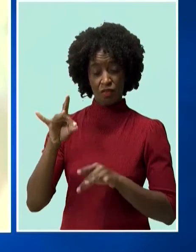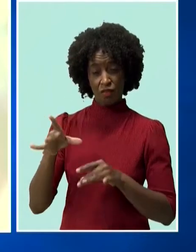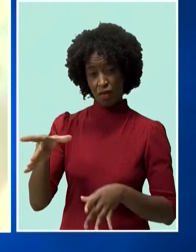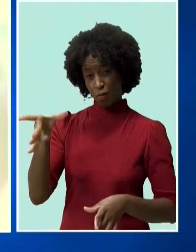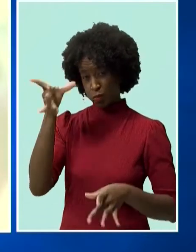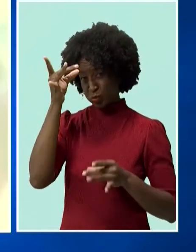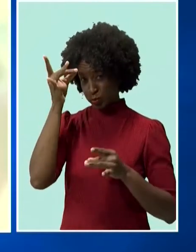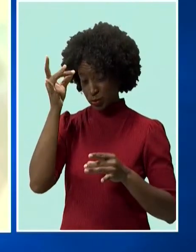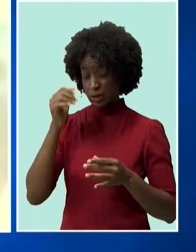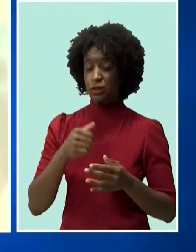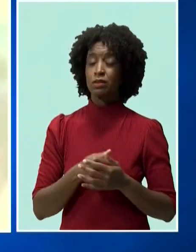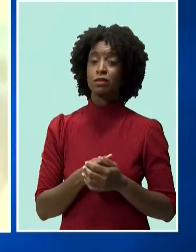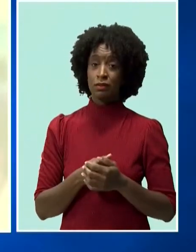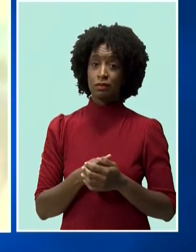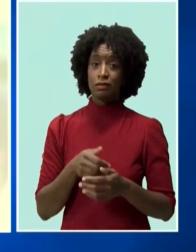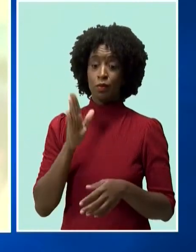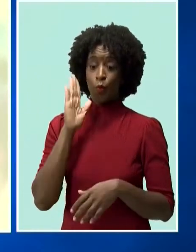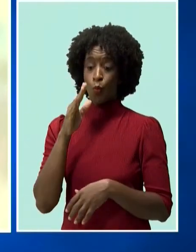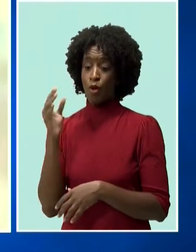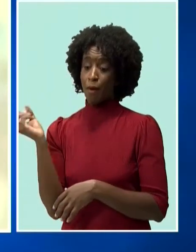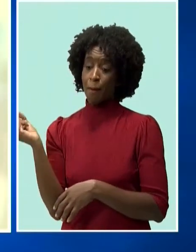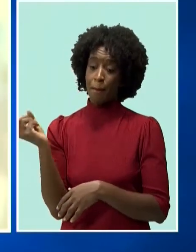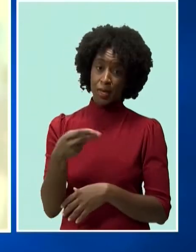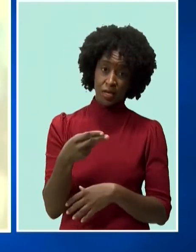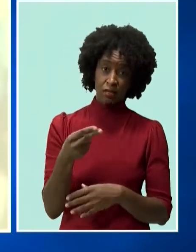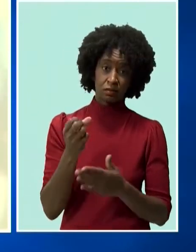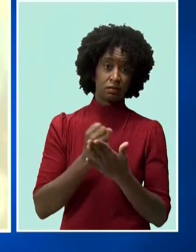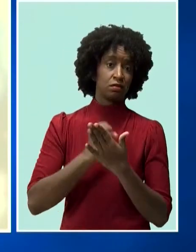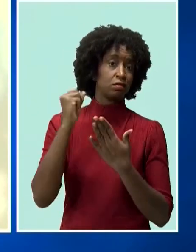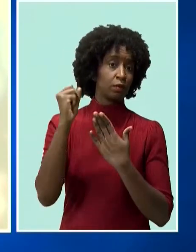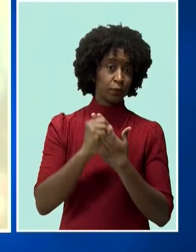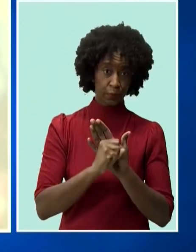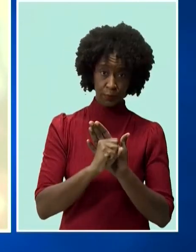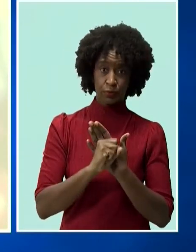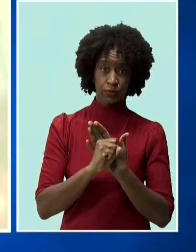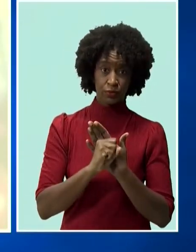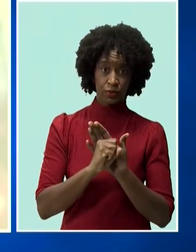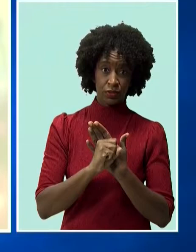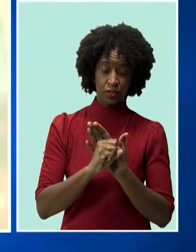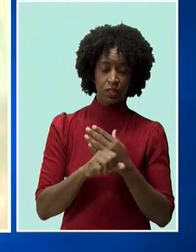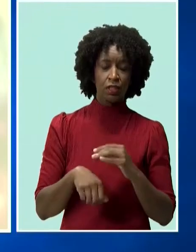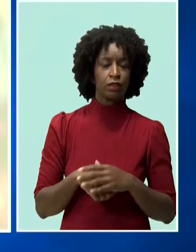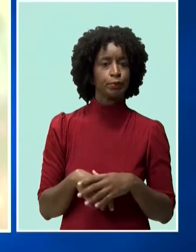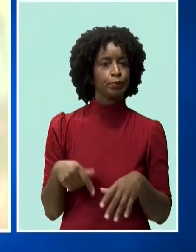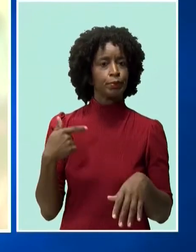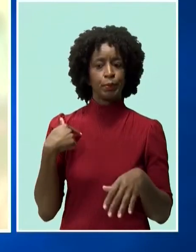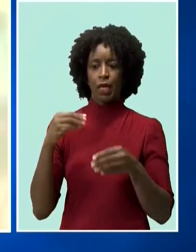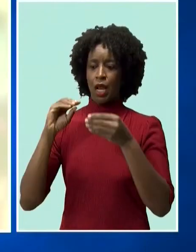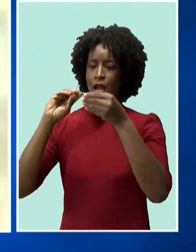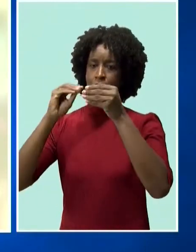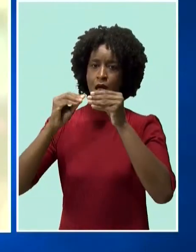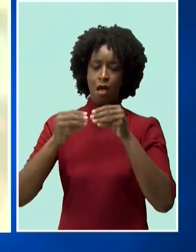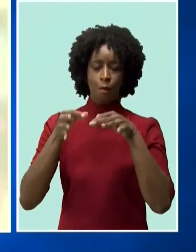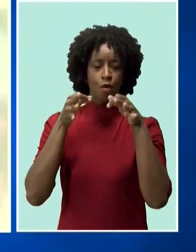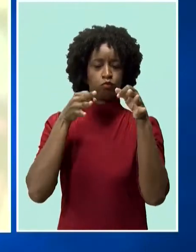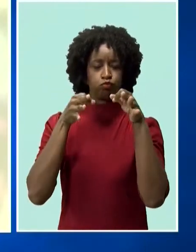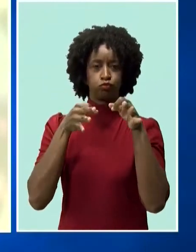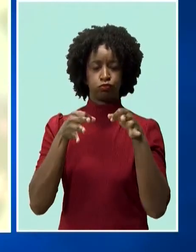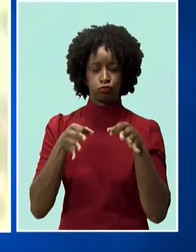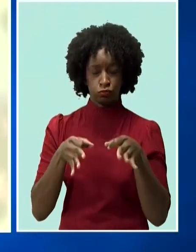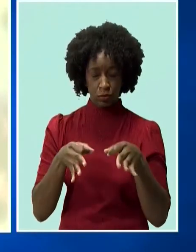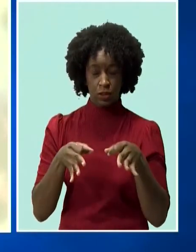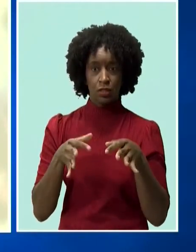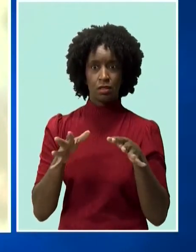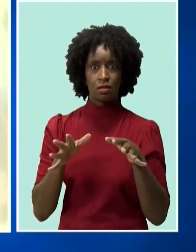already well on the way to eclipsing September's total. So, Lisa, I hope that I was able to break down the numbers in a way to really paint the picture